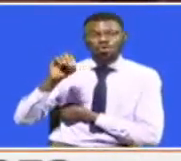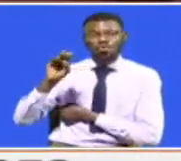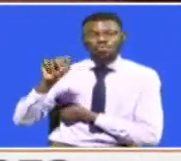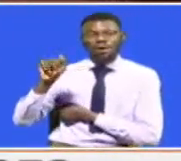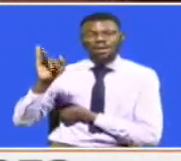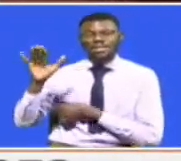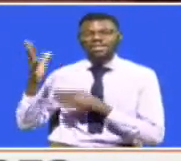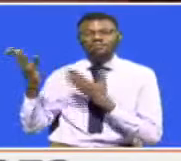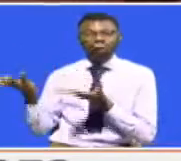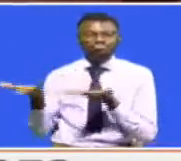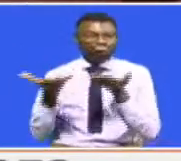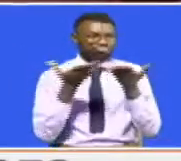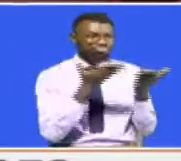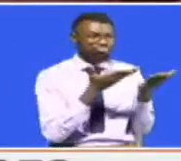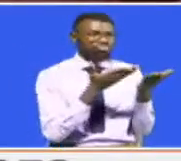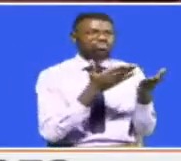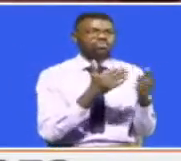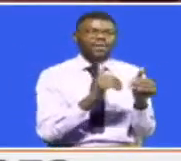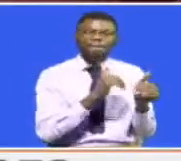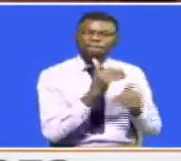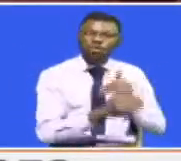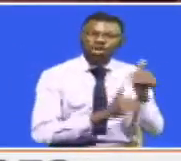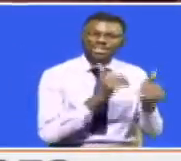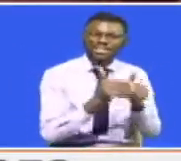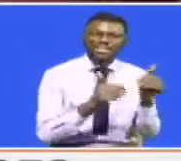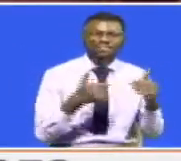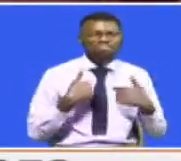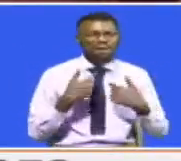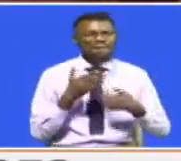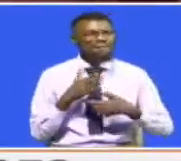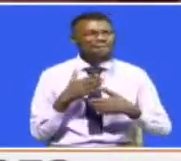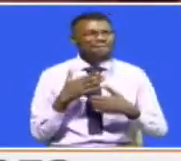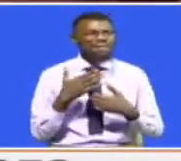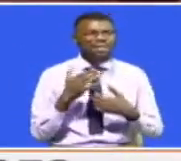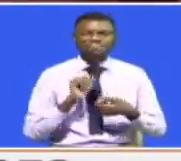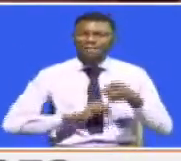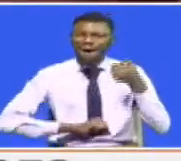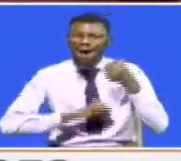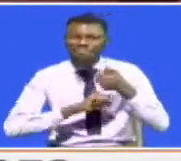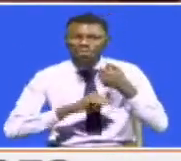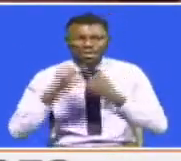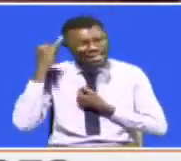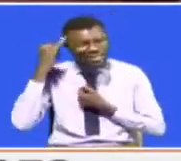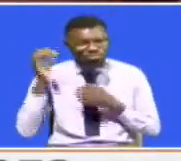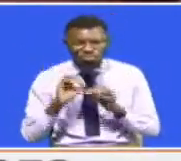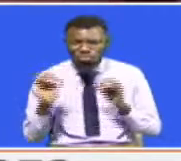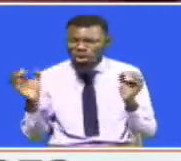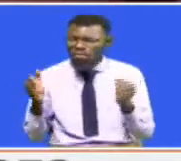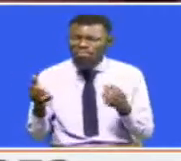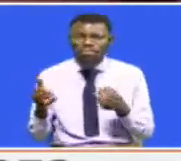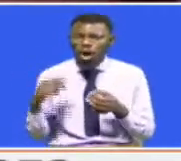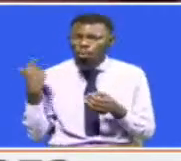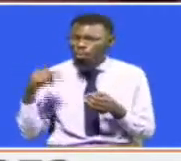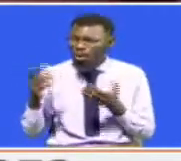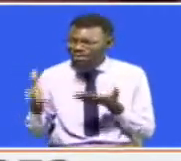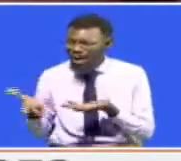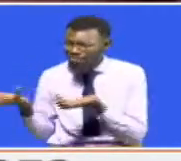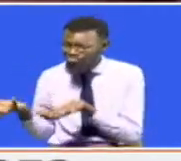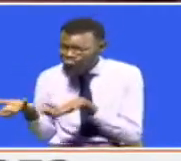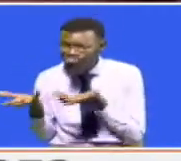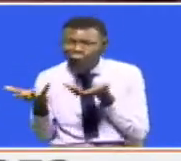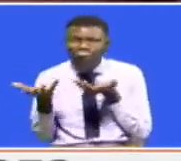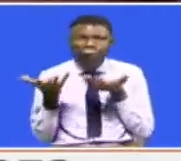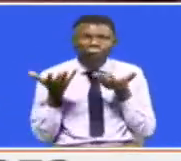against any idea of mining here and taking it to Ramula